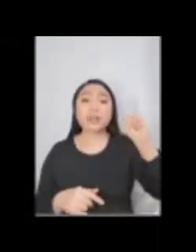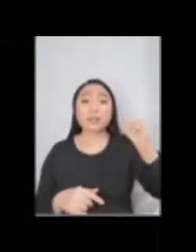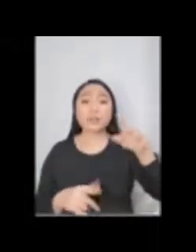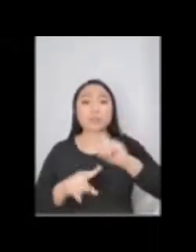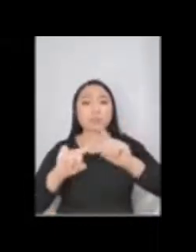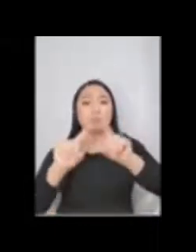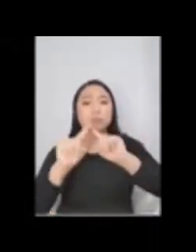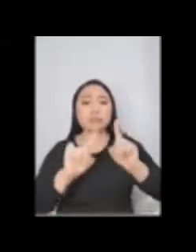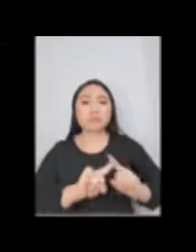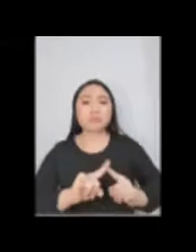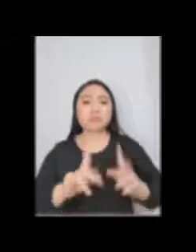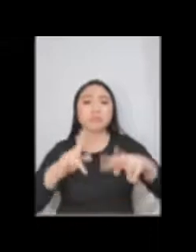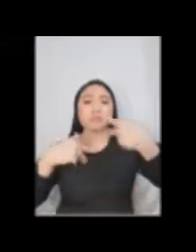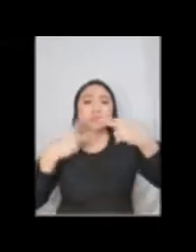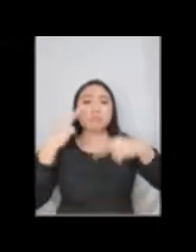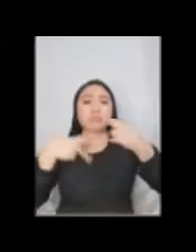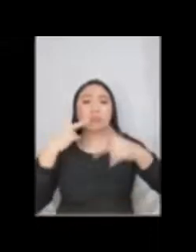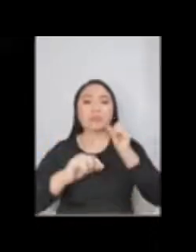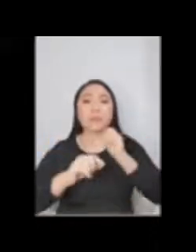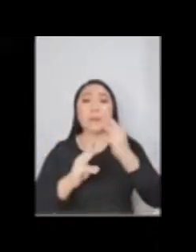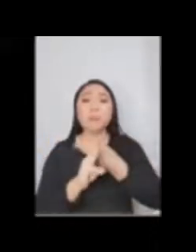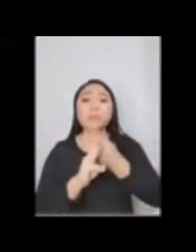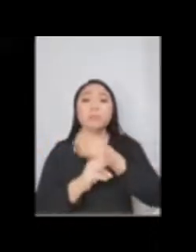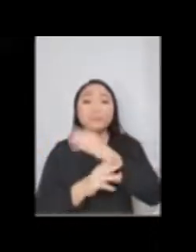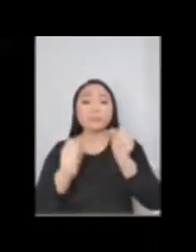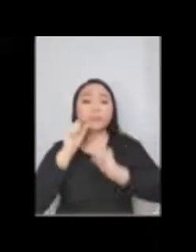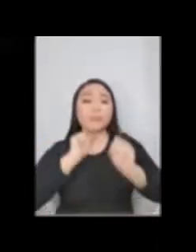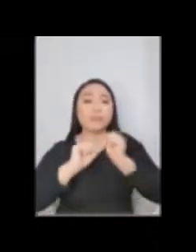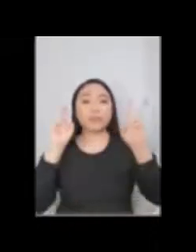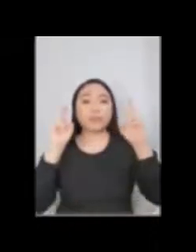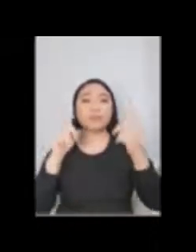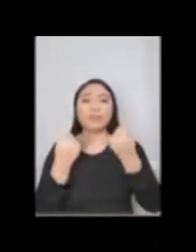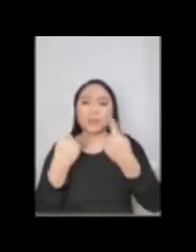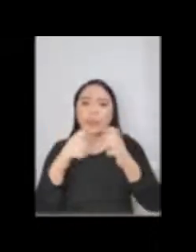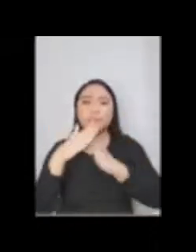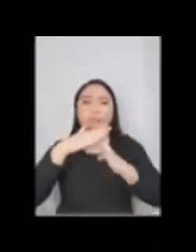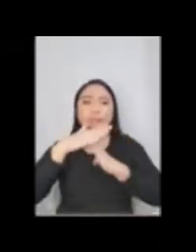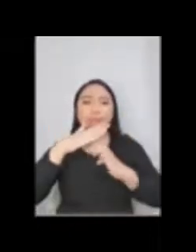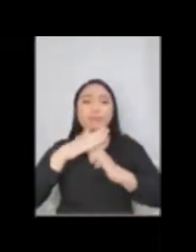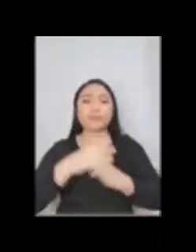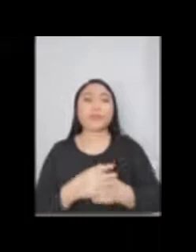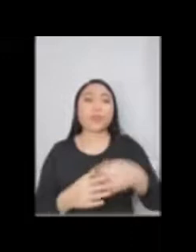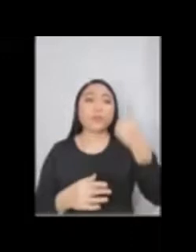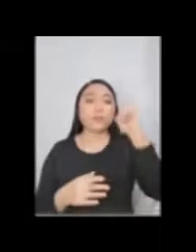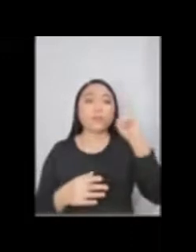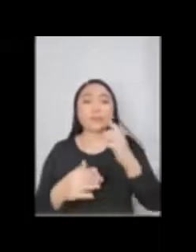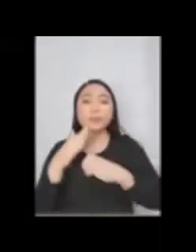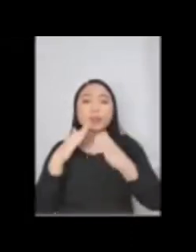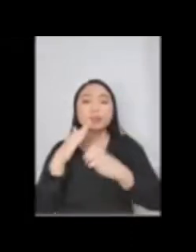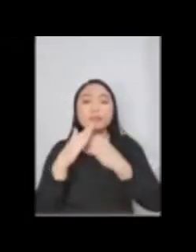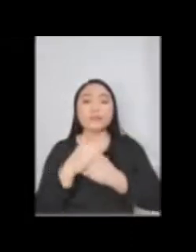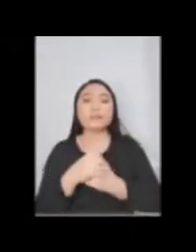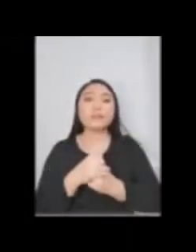running score and question number. So, let's try. What do you call to the size